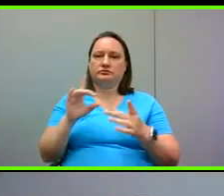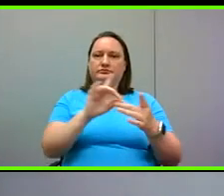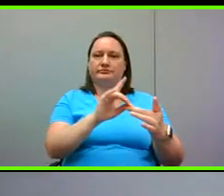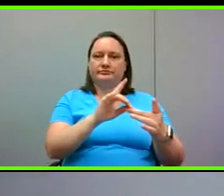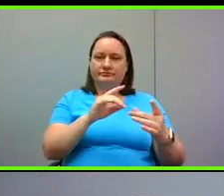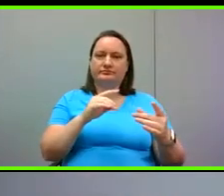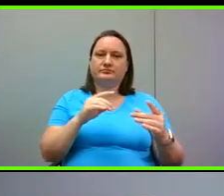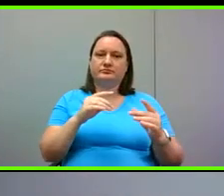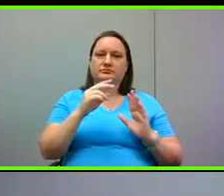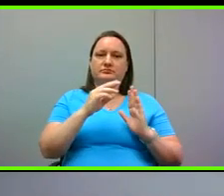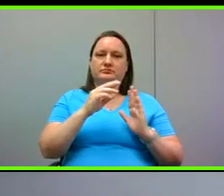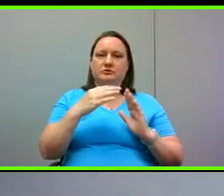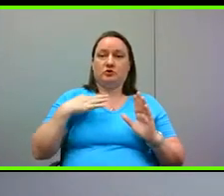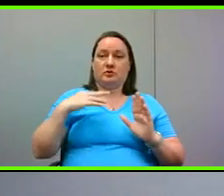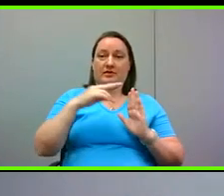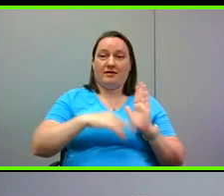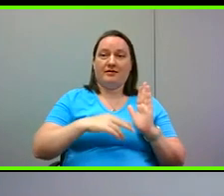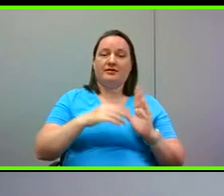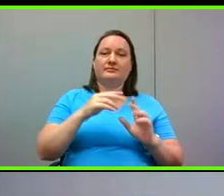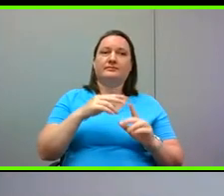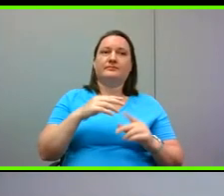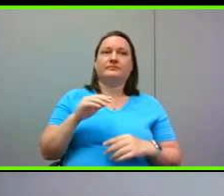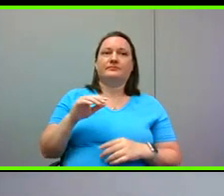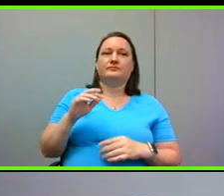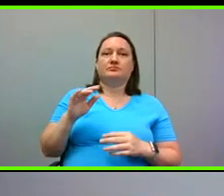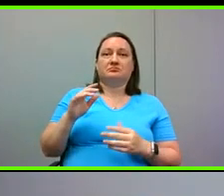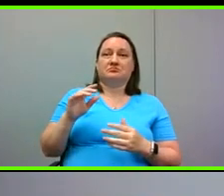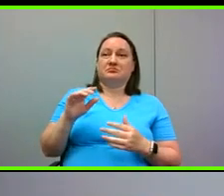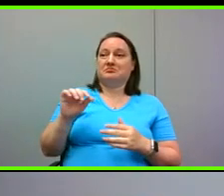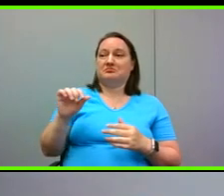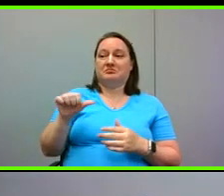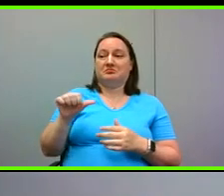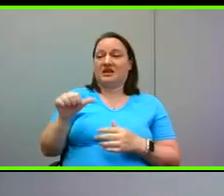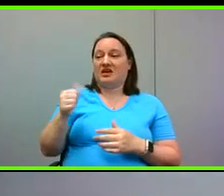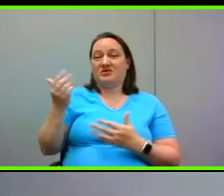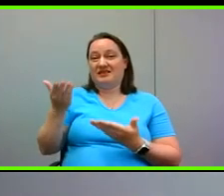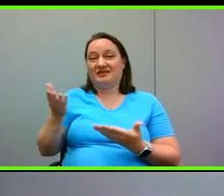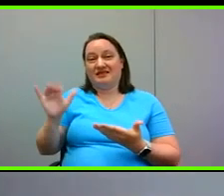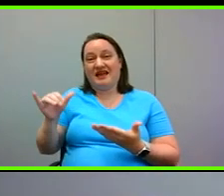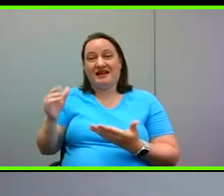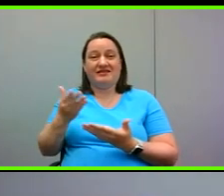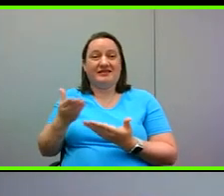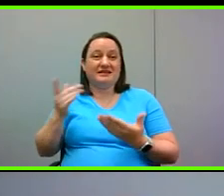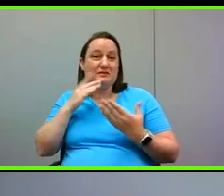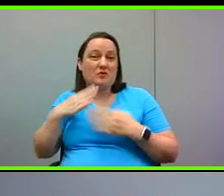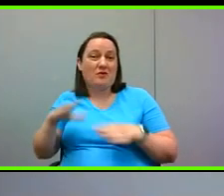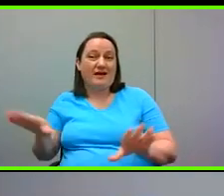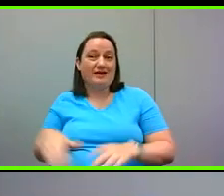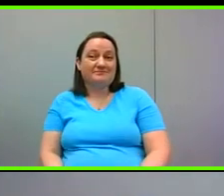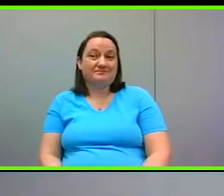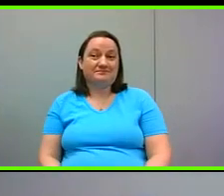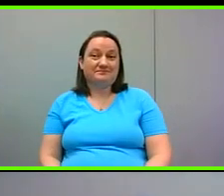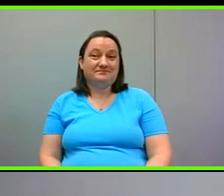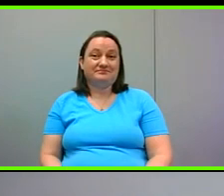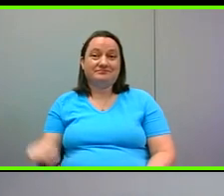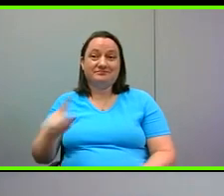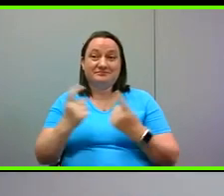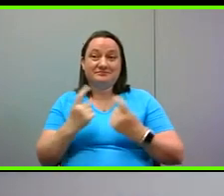Otherwise, things have been pretty quiet. So I'll be glad to answer any questions if anybody has anything.